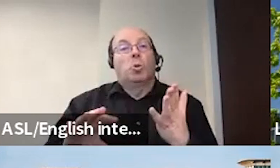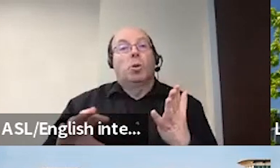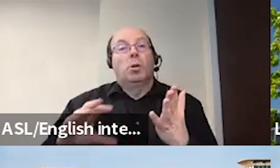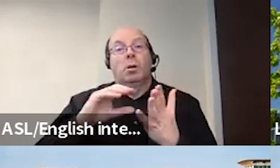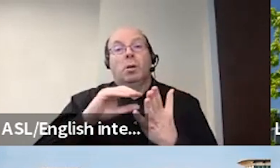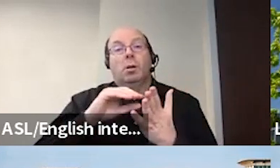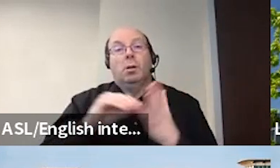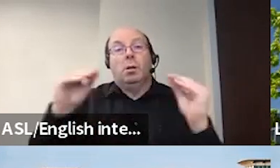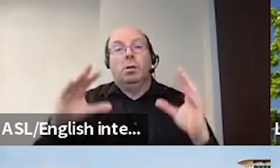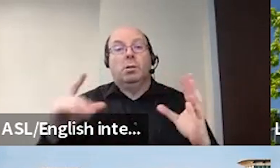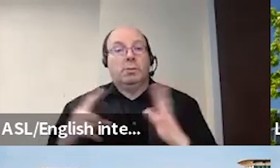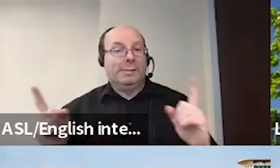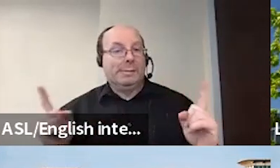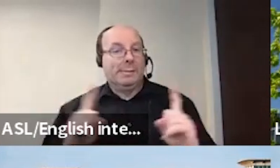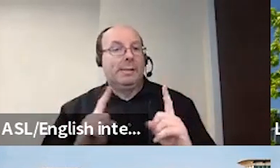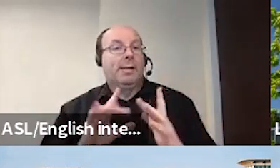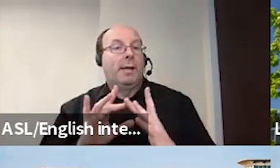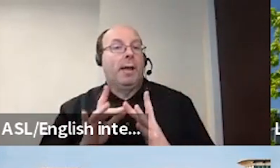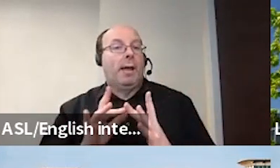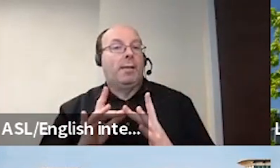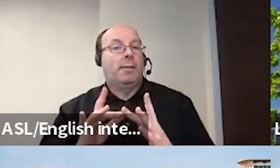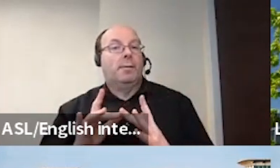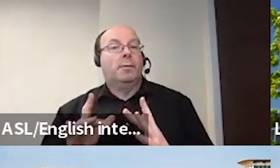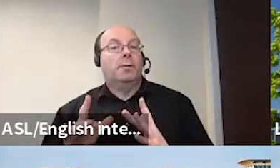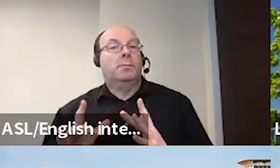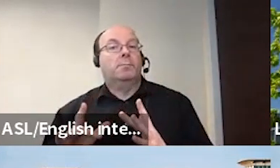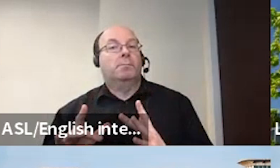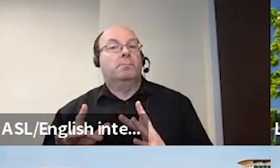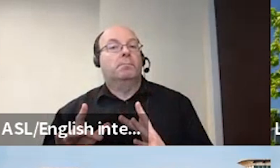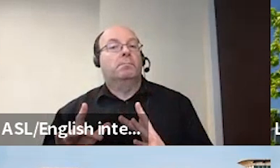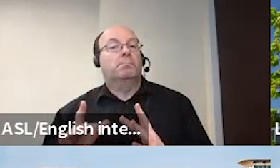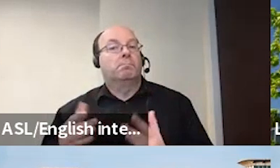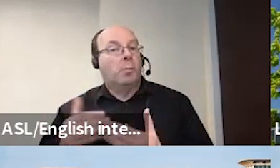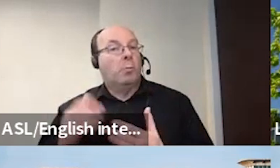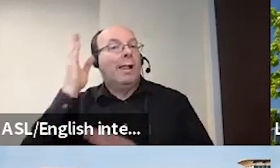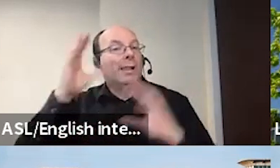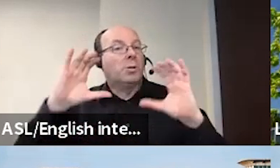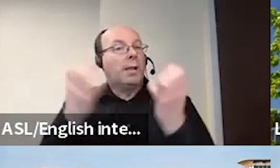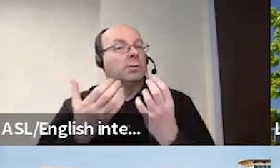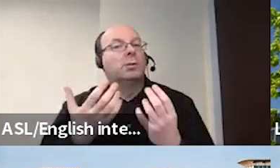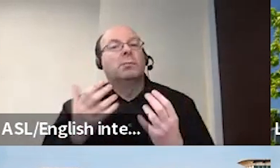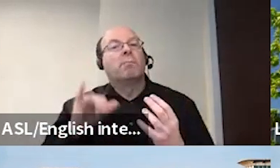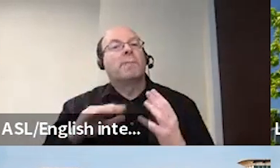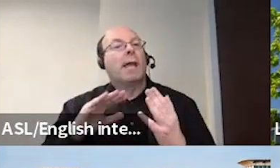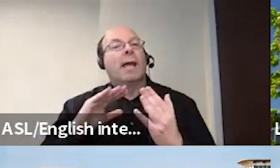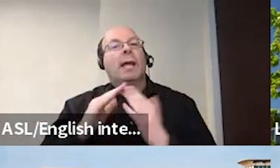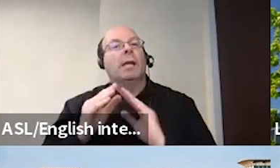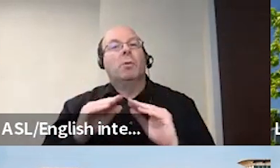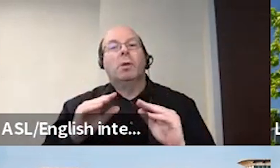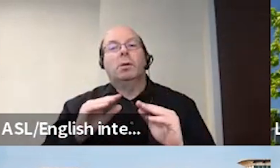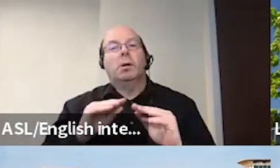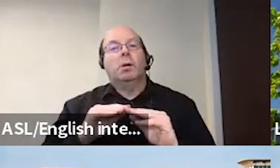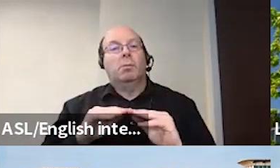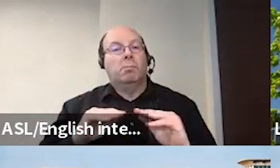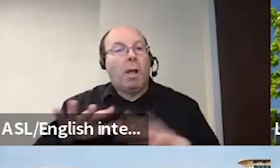to be in close contact to an online setting before they would move lecture classes? And what would the community transmission threshold for